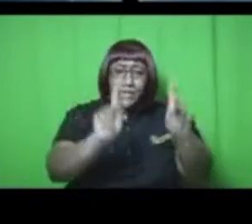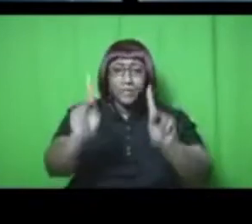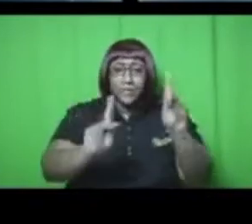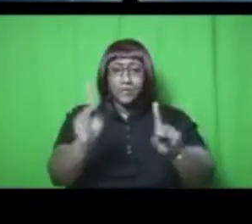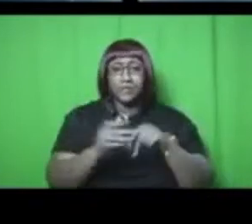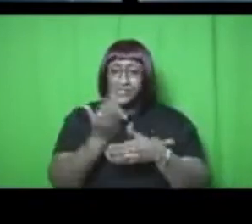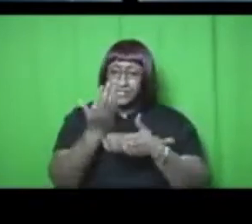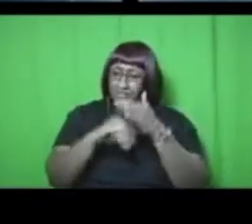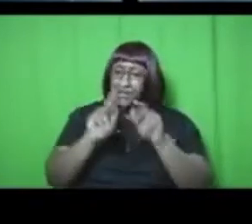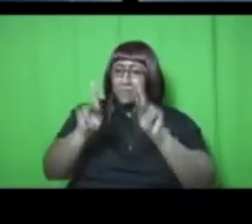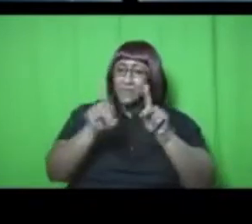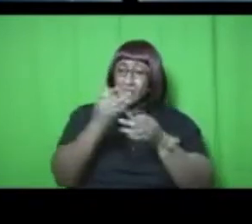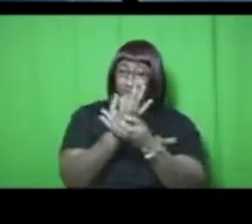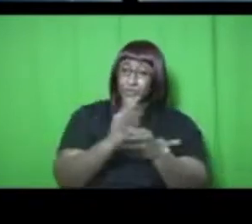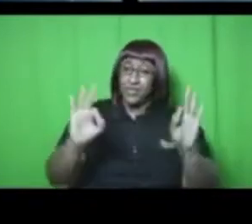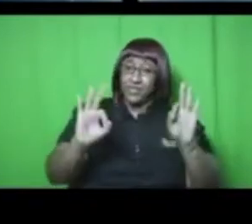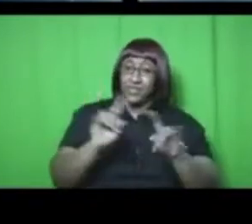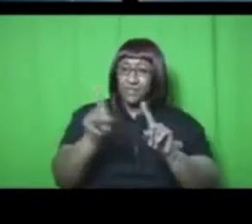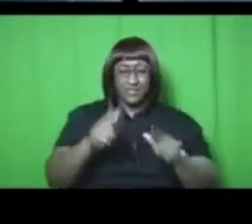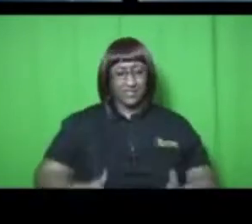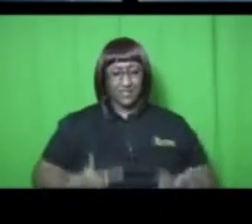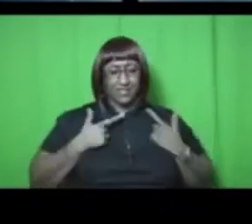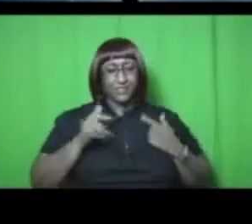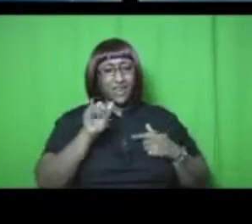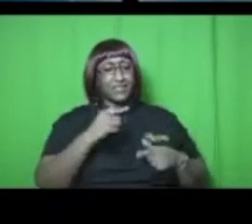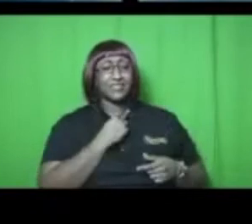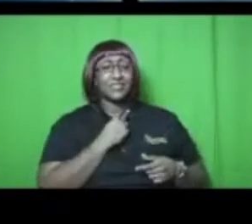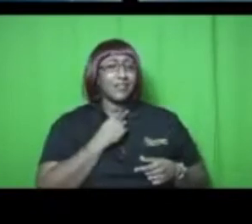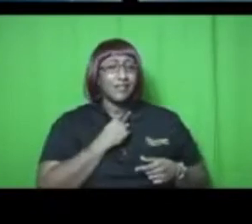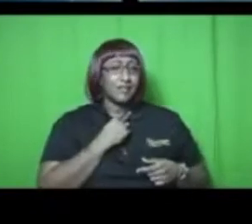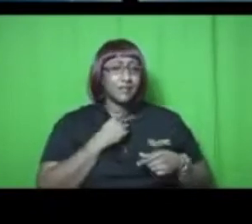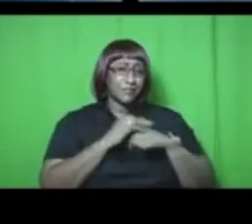See, some folk are free, but they live in like slaves.